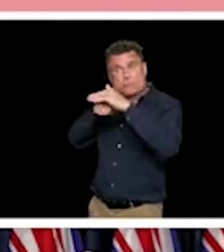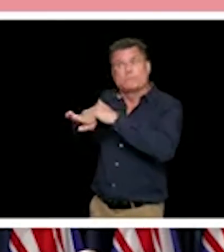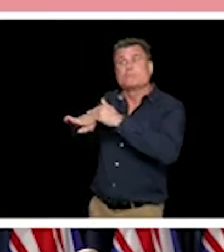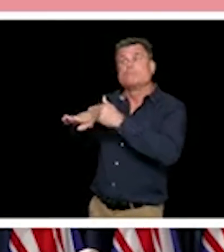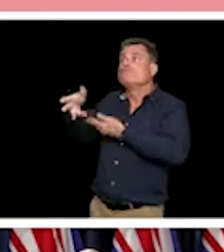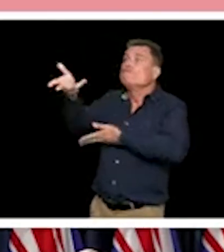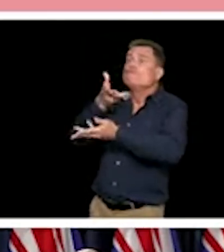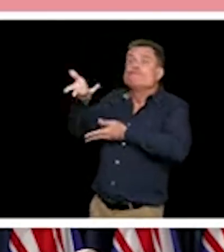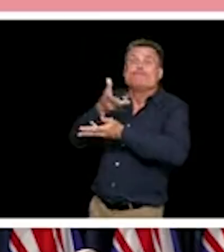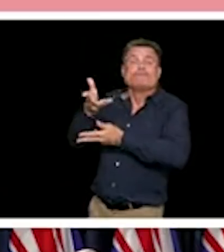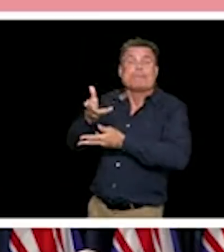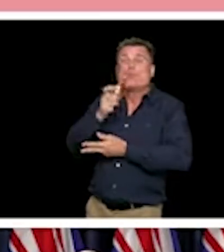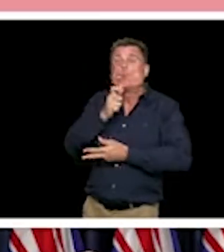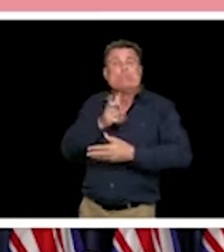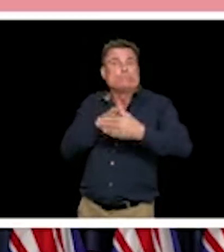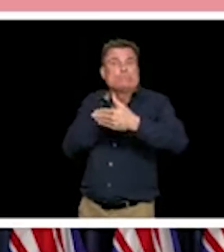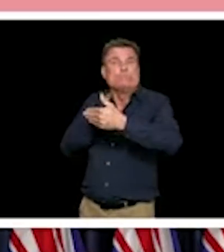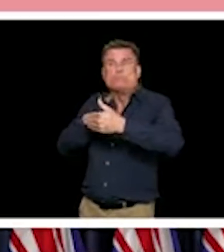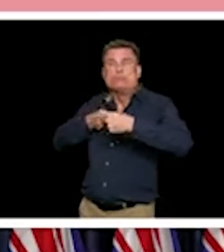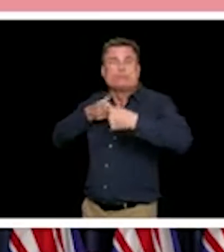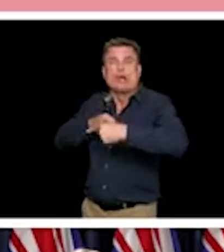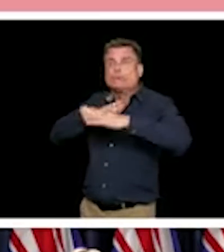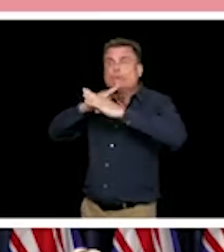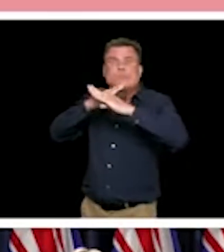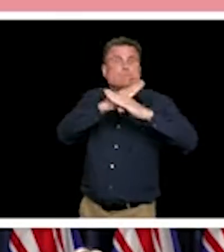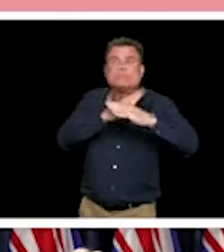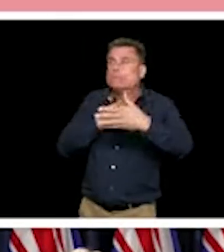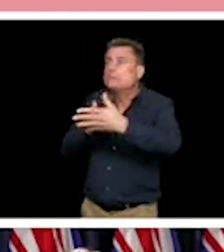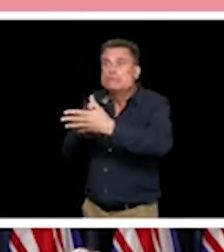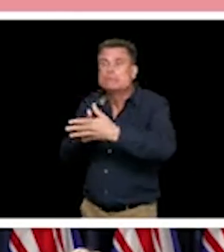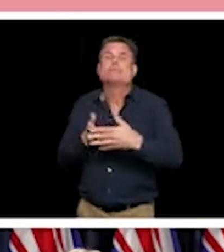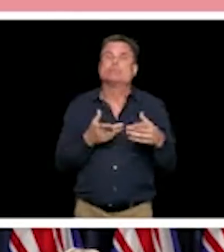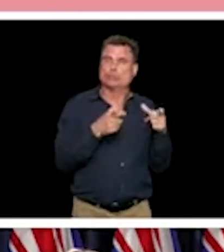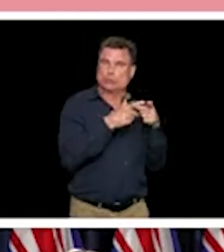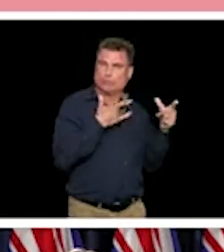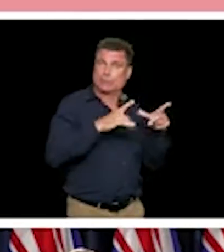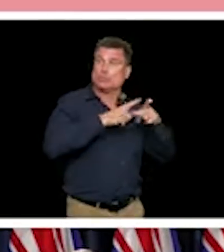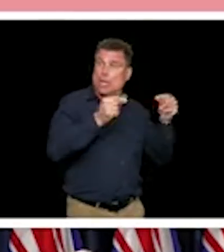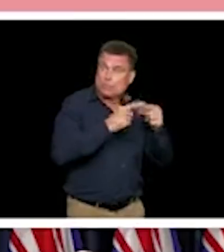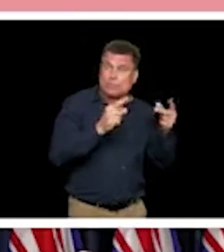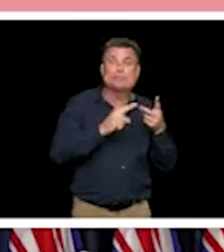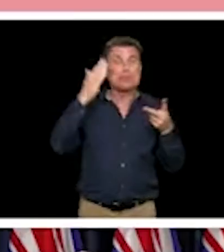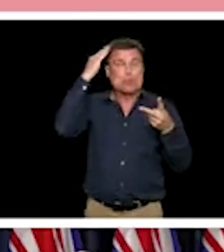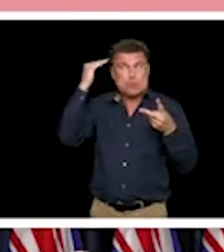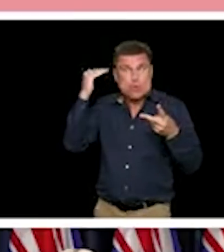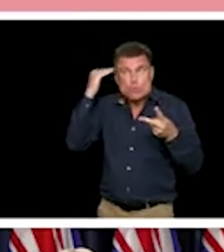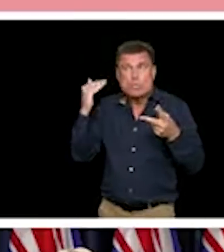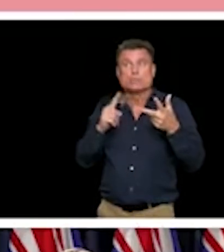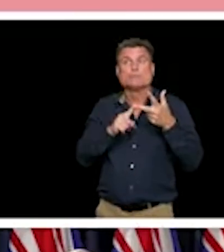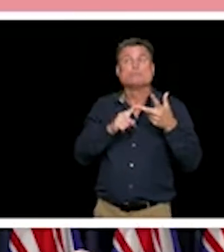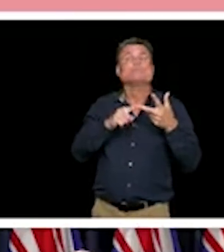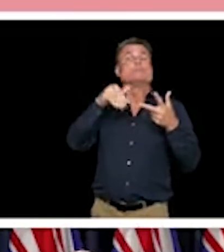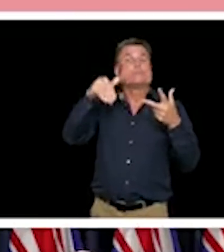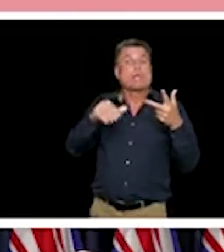more likely to report having difficulty. And also we see some positive things that are different by racial